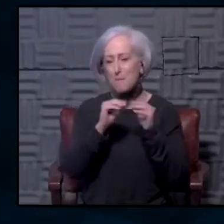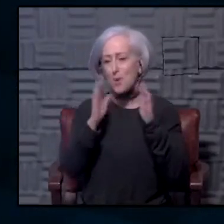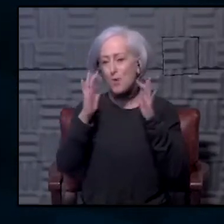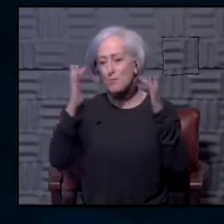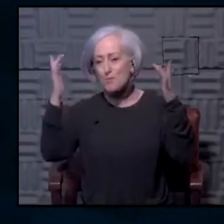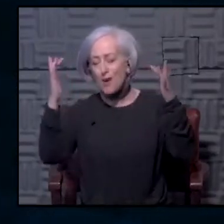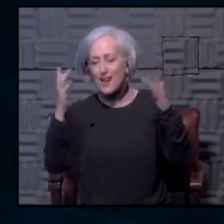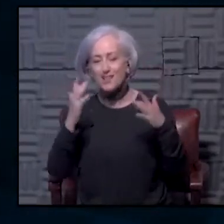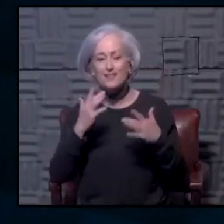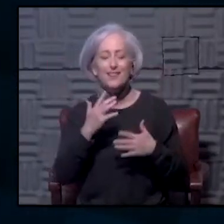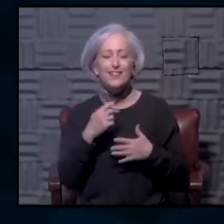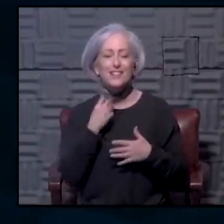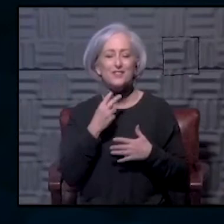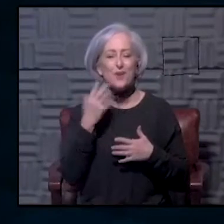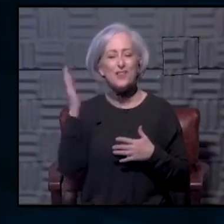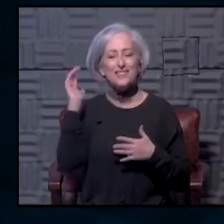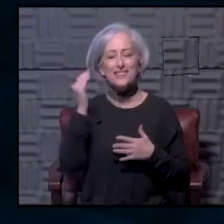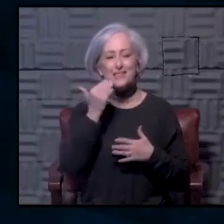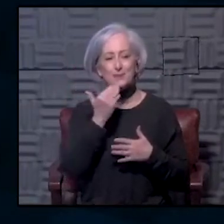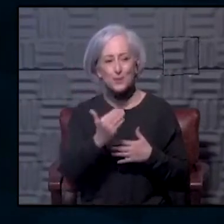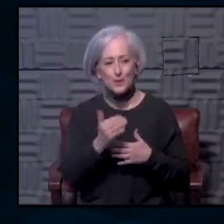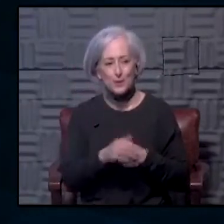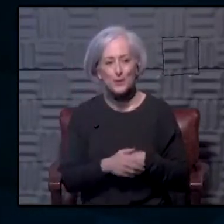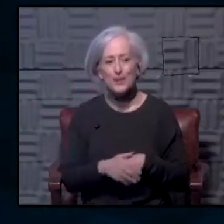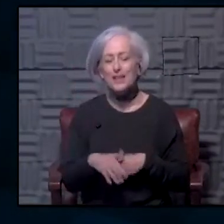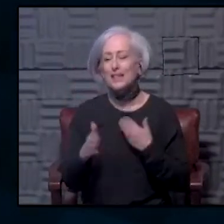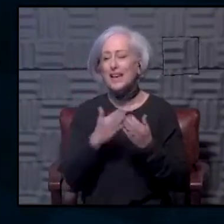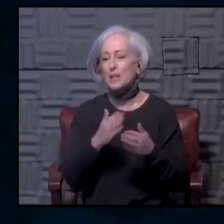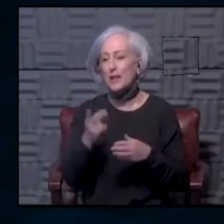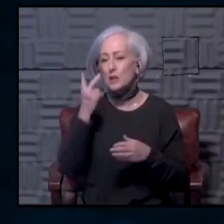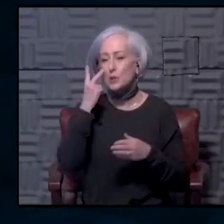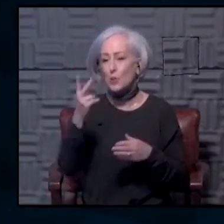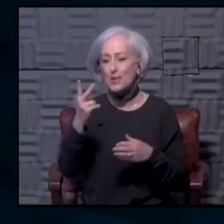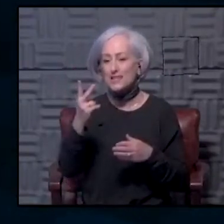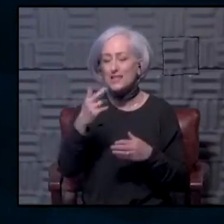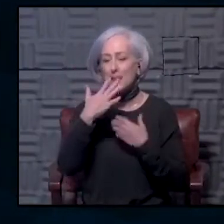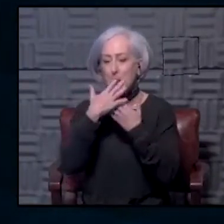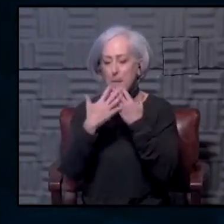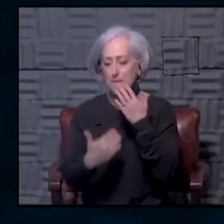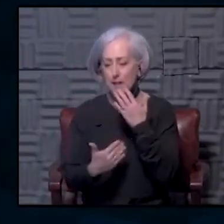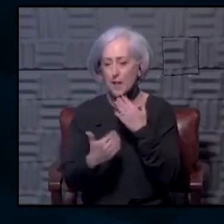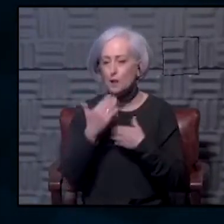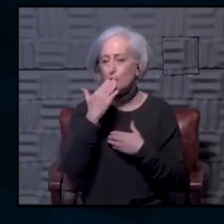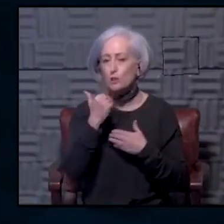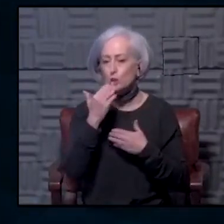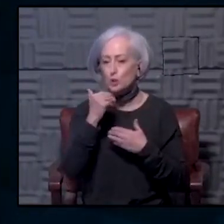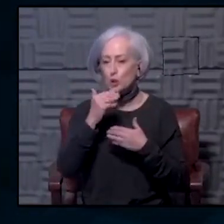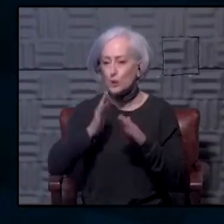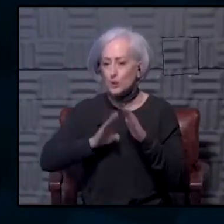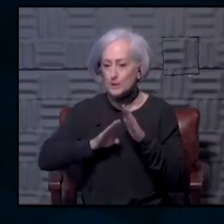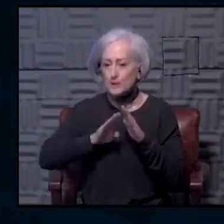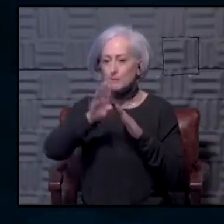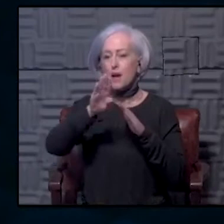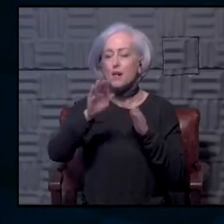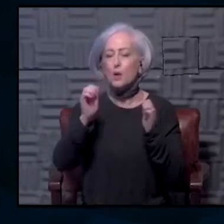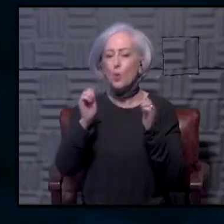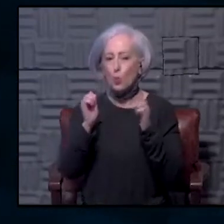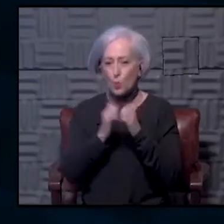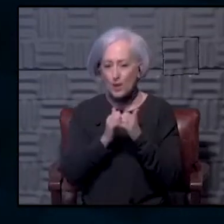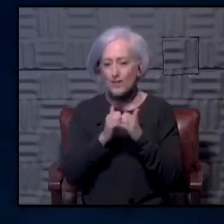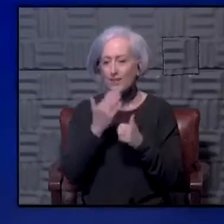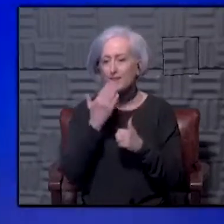question. He wants to know, are we seeing a blood sugar spike with diabetics after they get the vaccine?